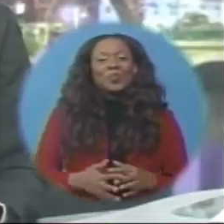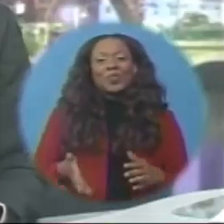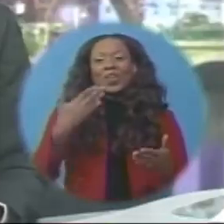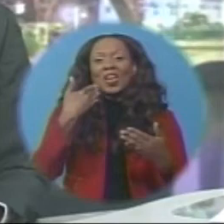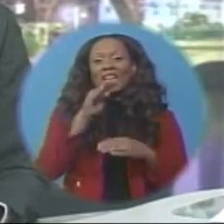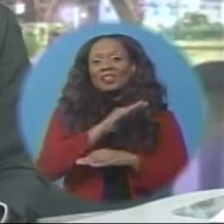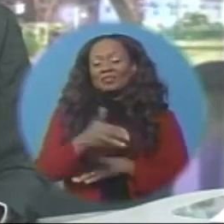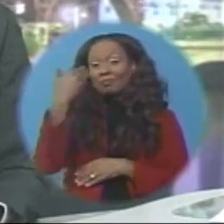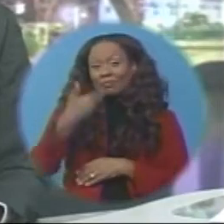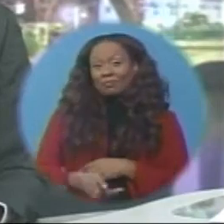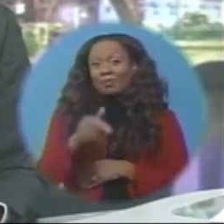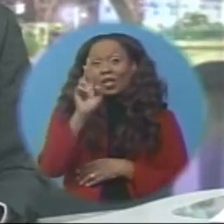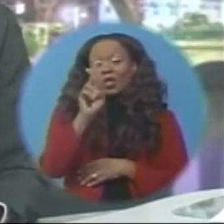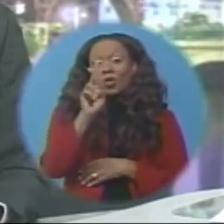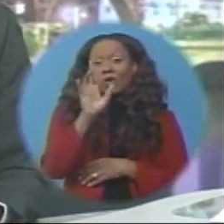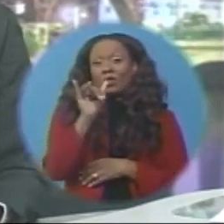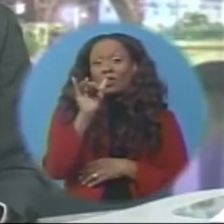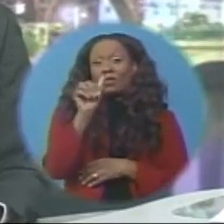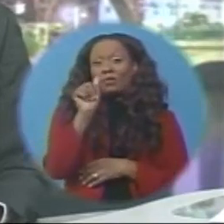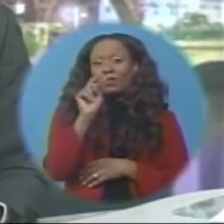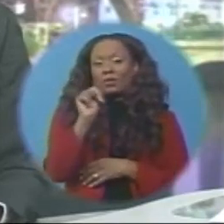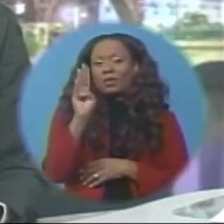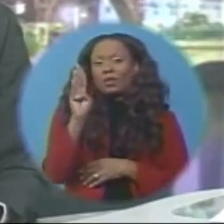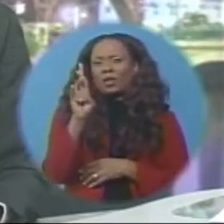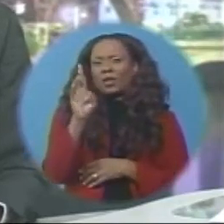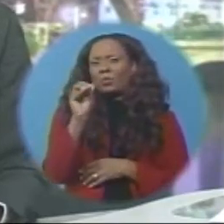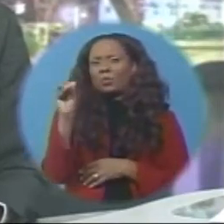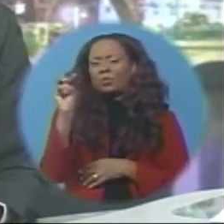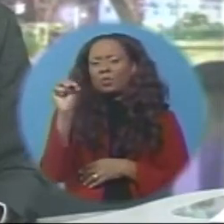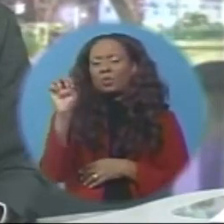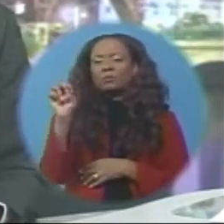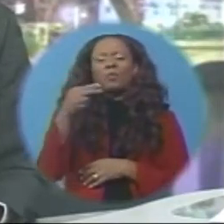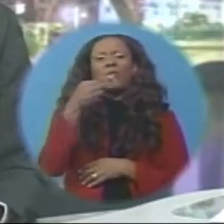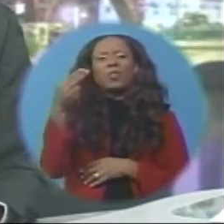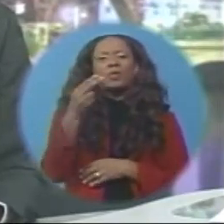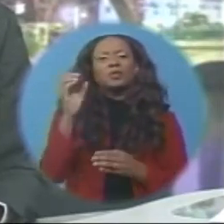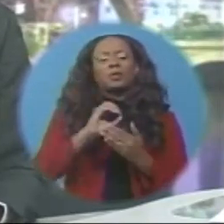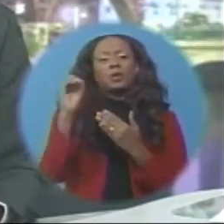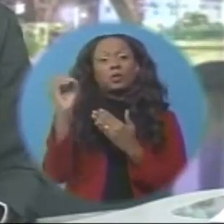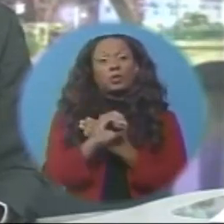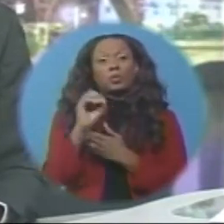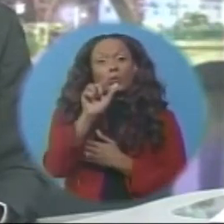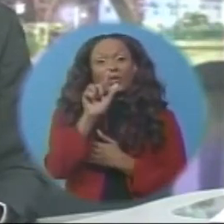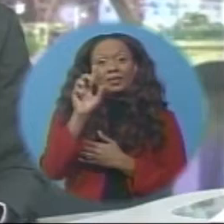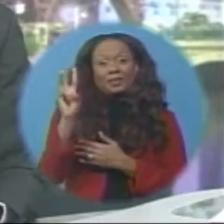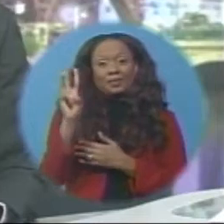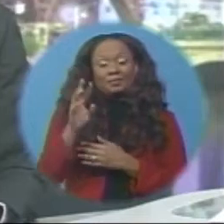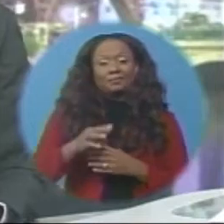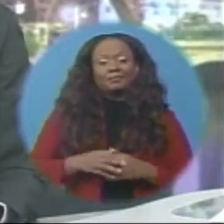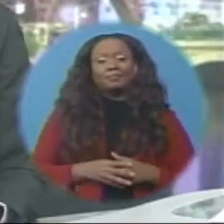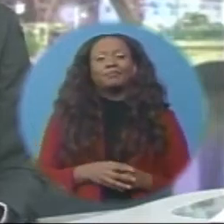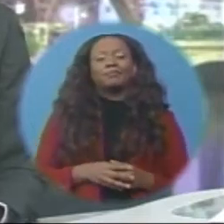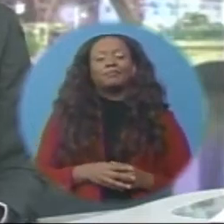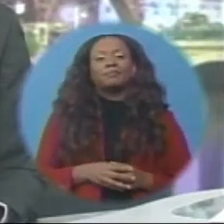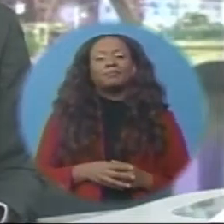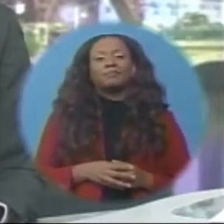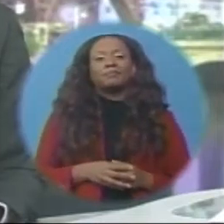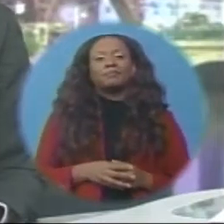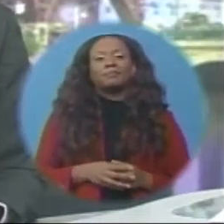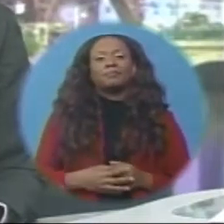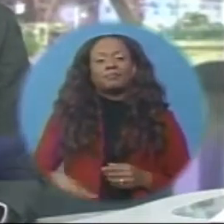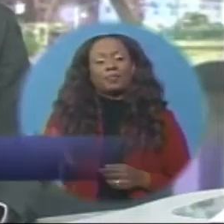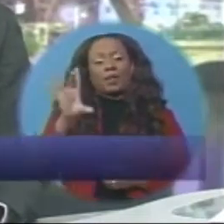very good evening to you. I am Ryan Broom with the Thursday, October 26th edition of the CBC Evening News. In our top story,